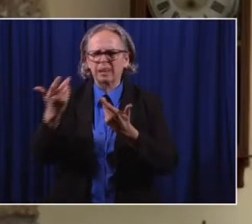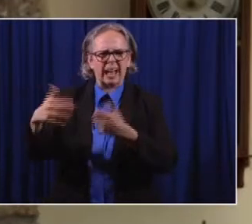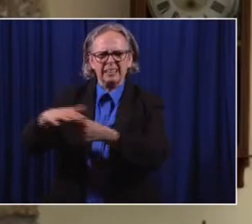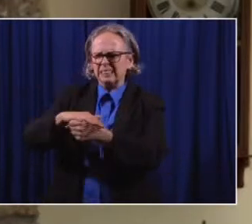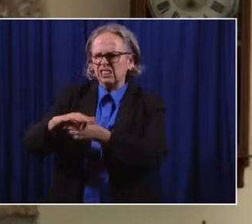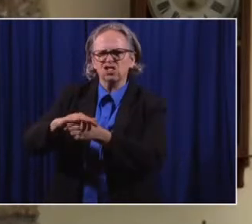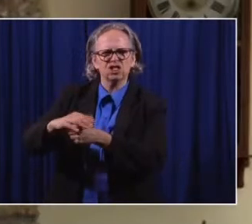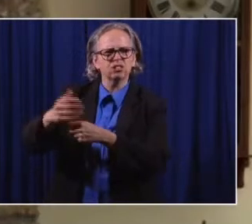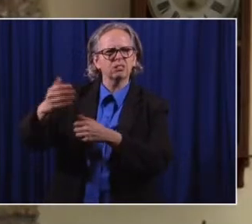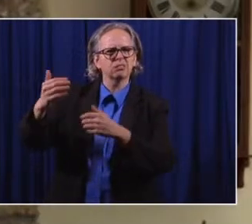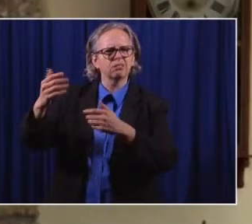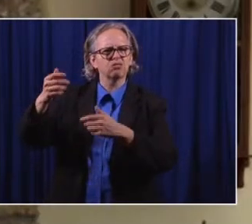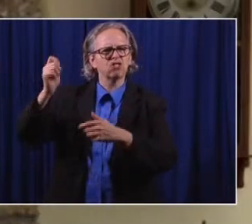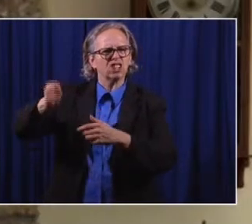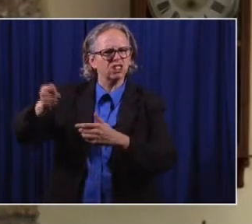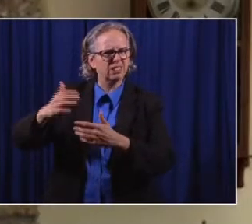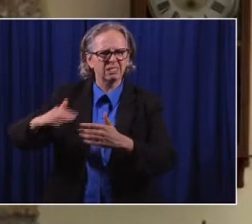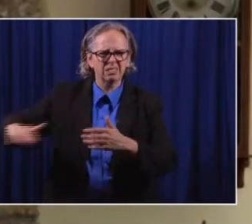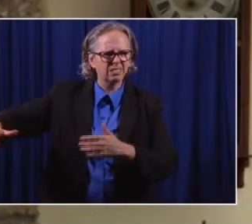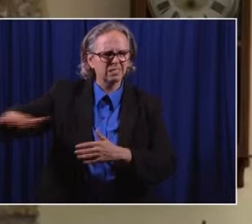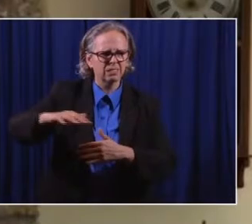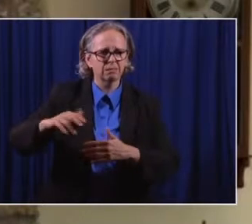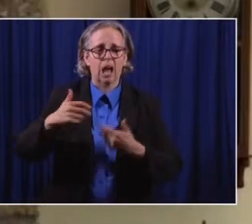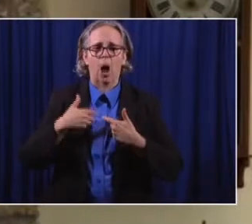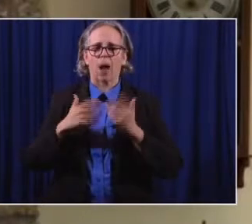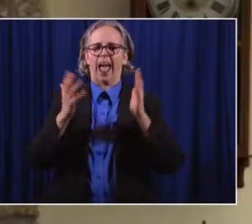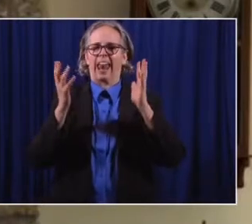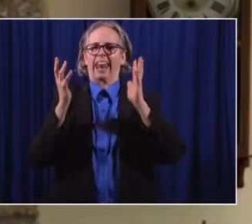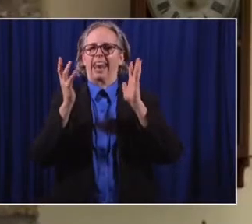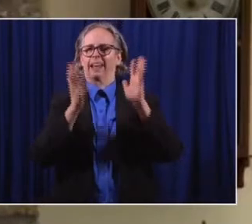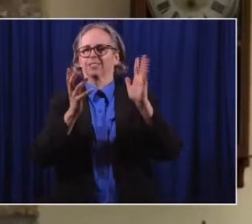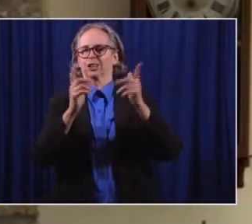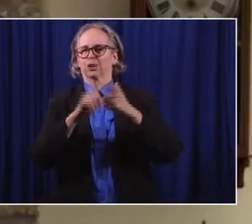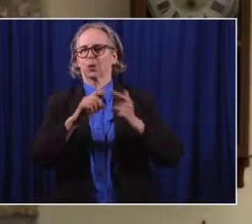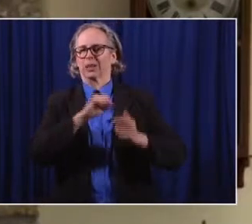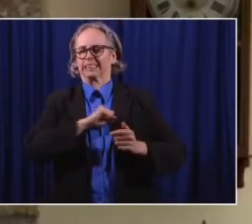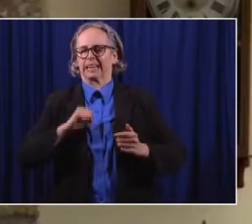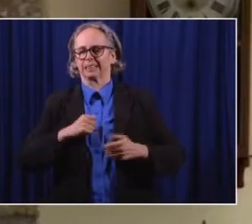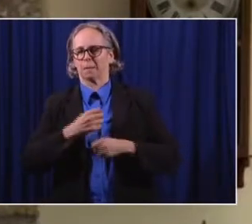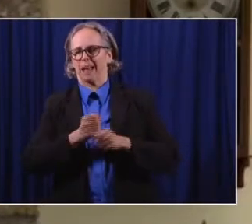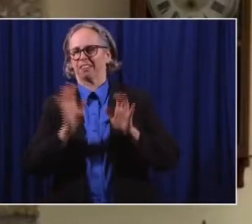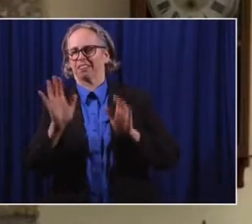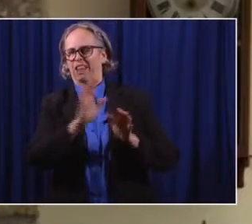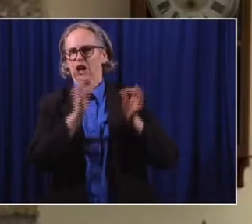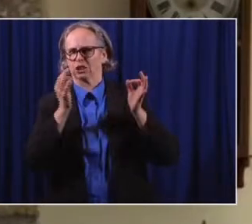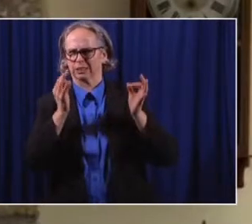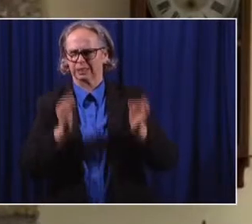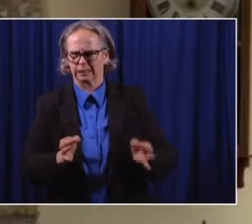I'm going to leave it to my friends in the Senate who will be voting there.